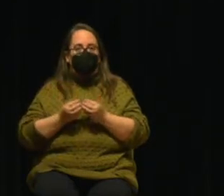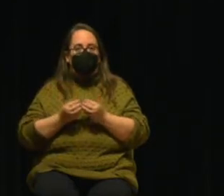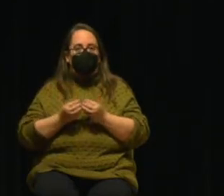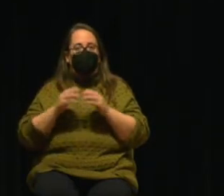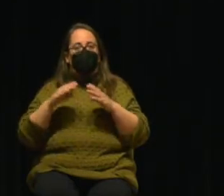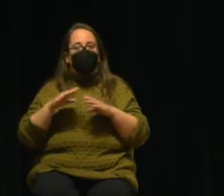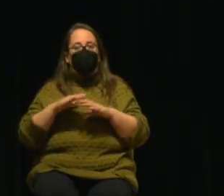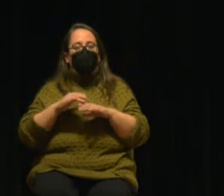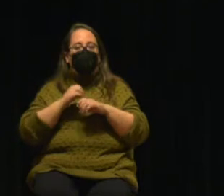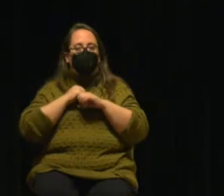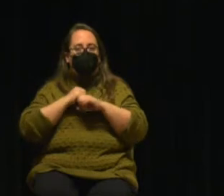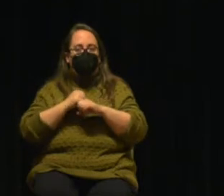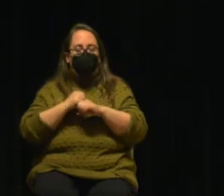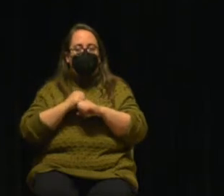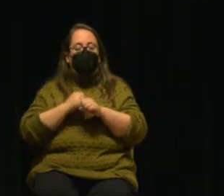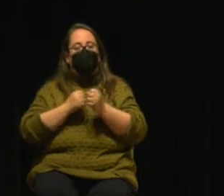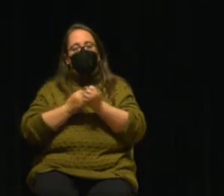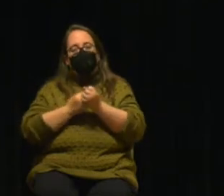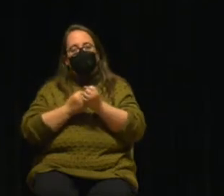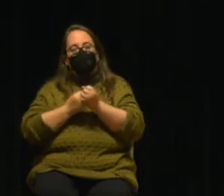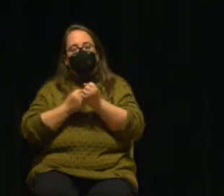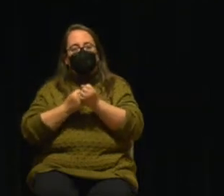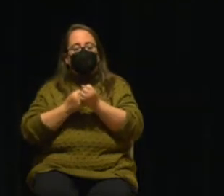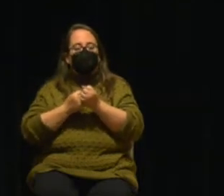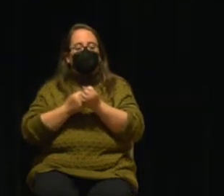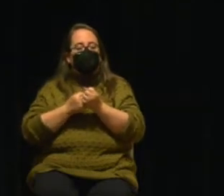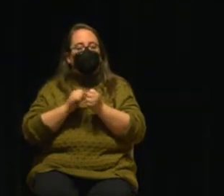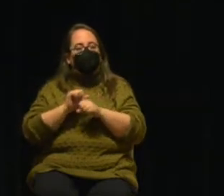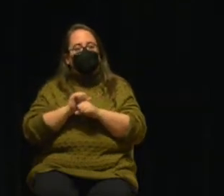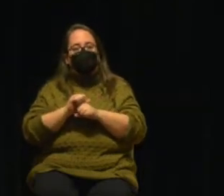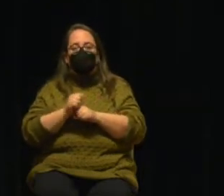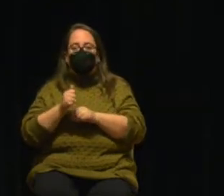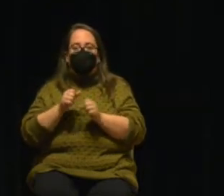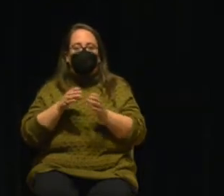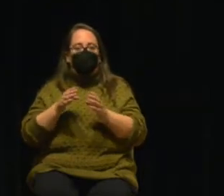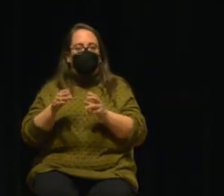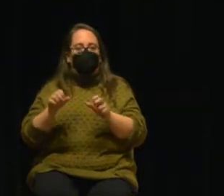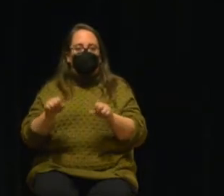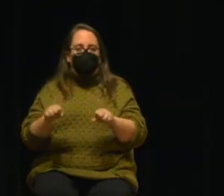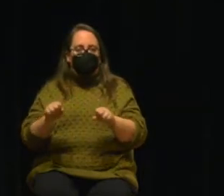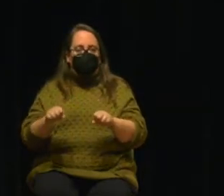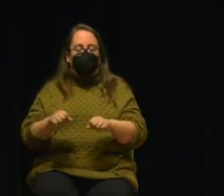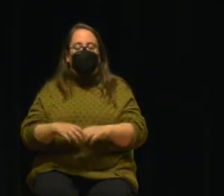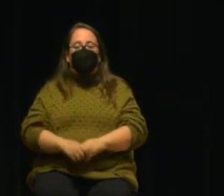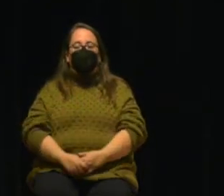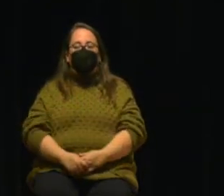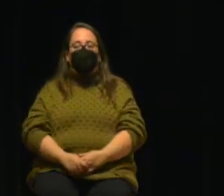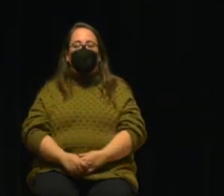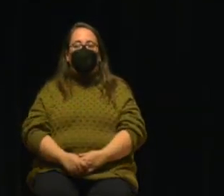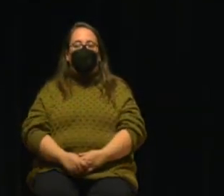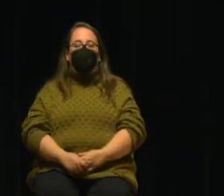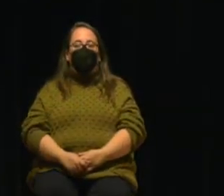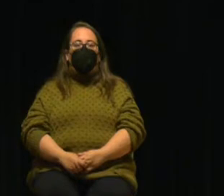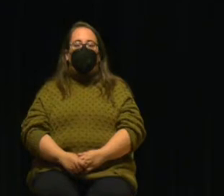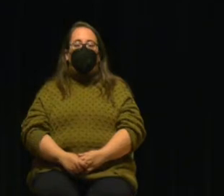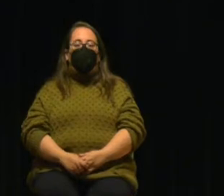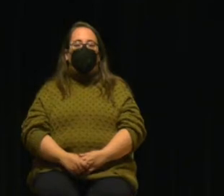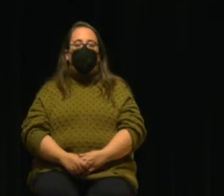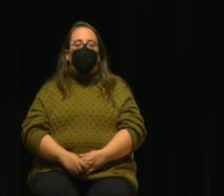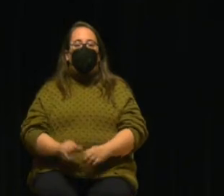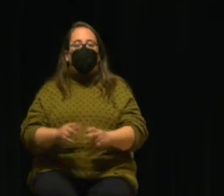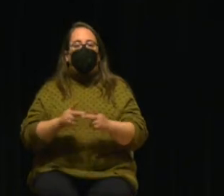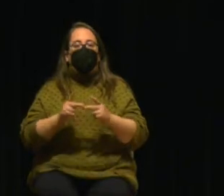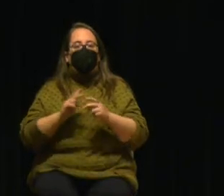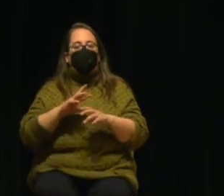dedicated to protecting and aiding fugitive slaves by any and every means that they needed. This position would